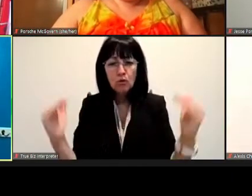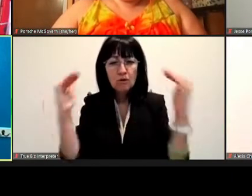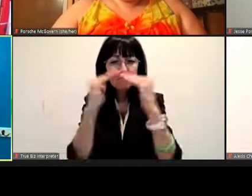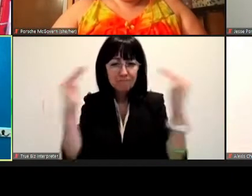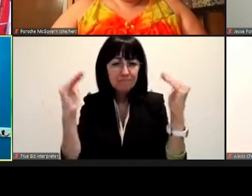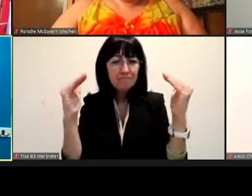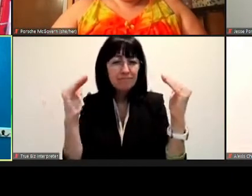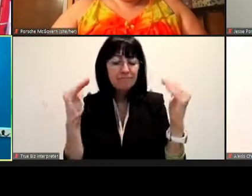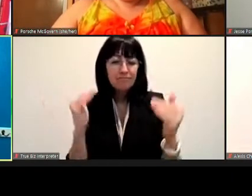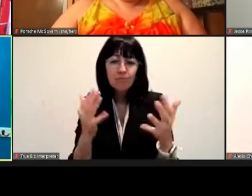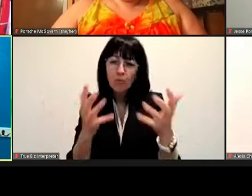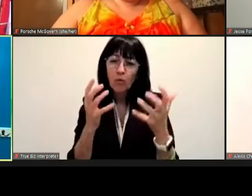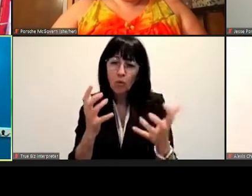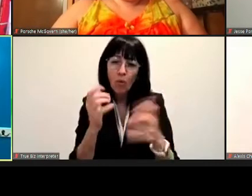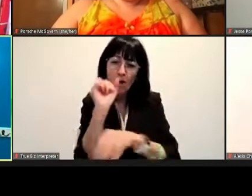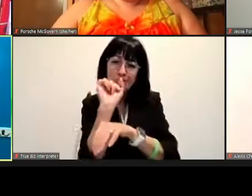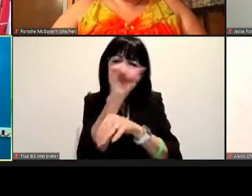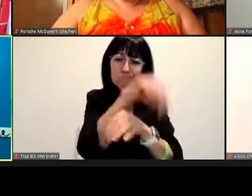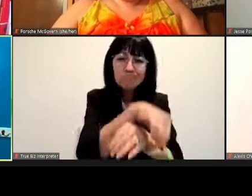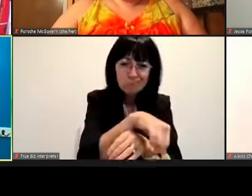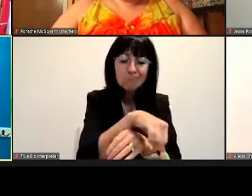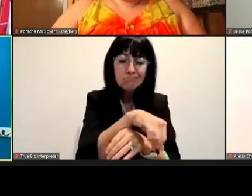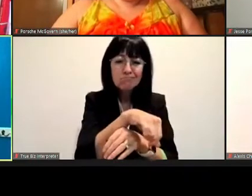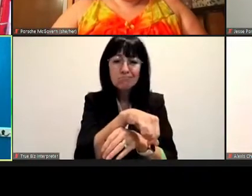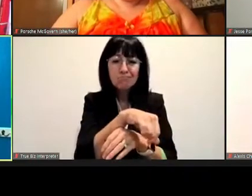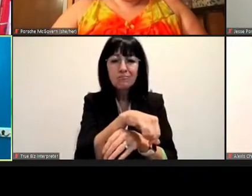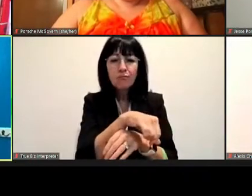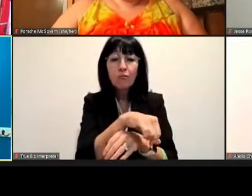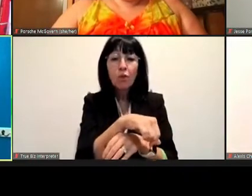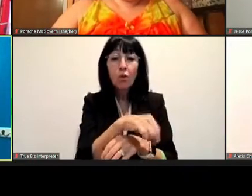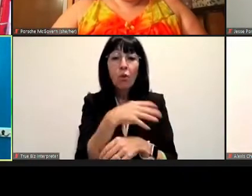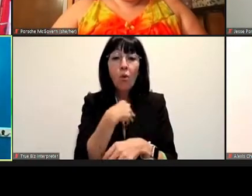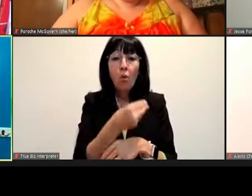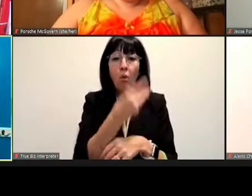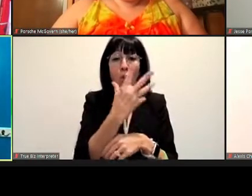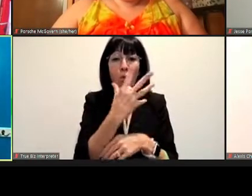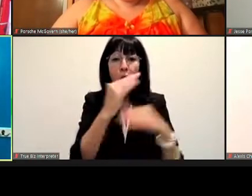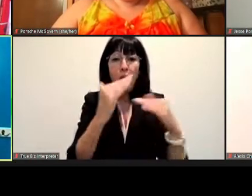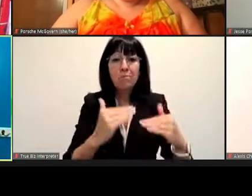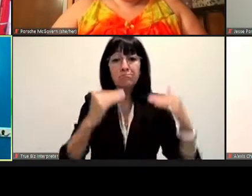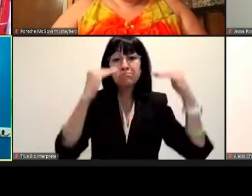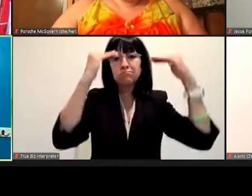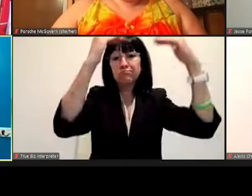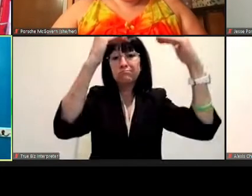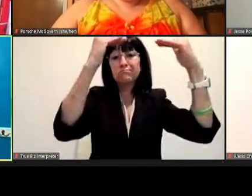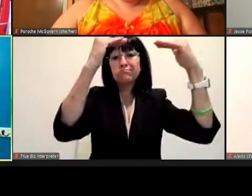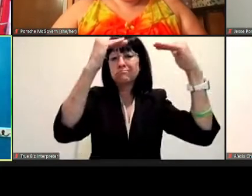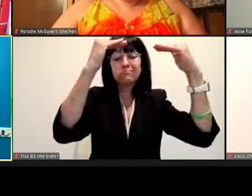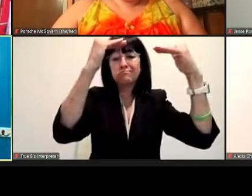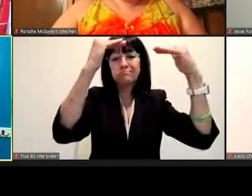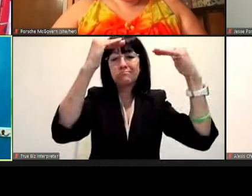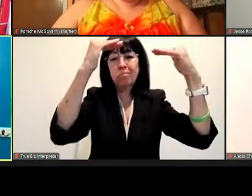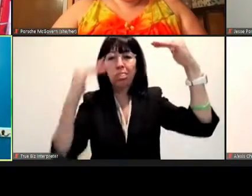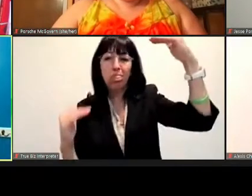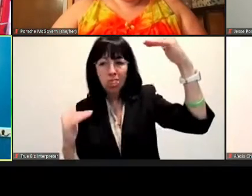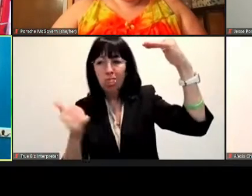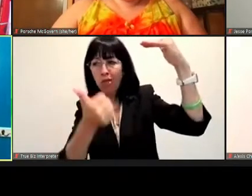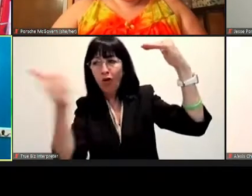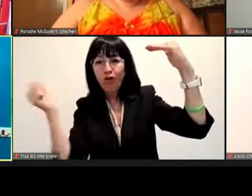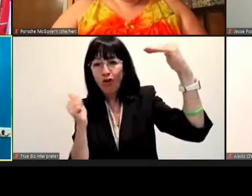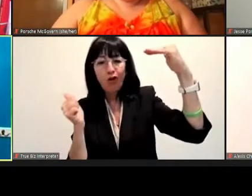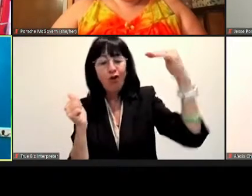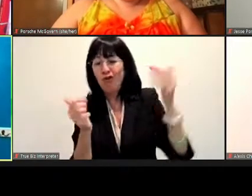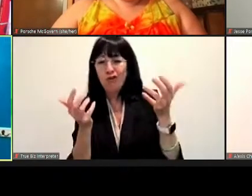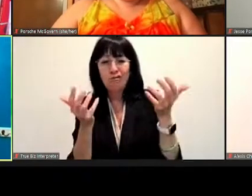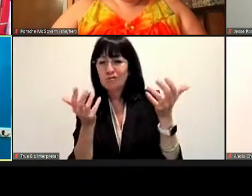supremacy. I'm gonna start just so that you all have a second to think about that, because I know sometimes you throw a really big question like that and you're